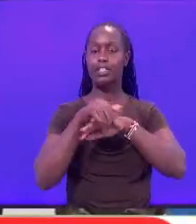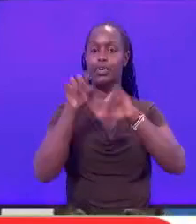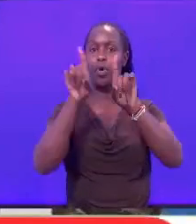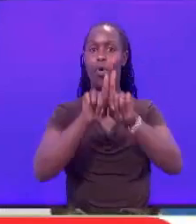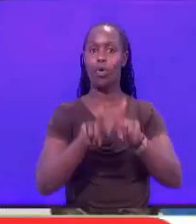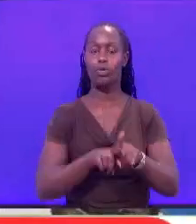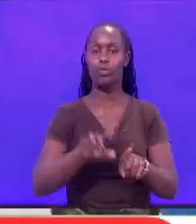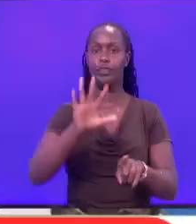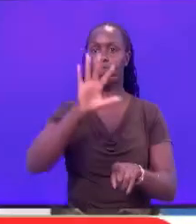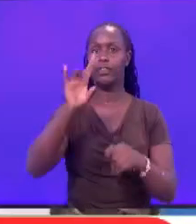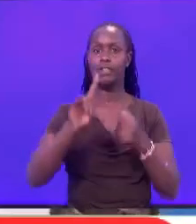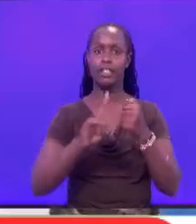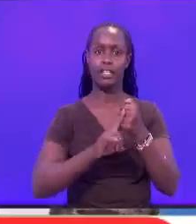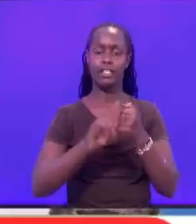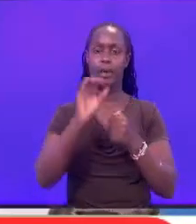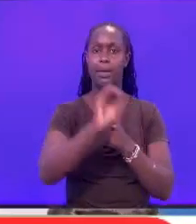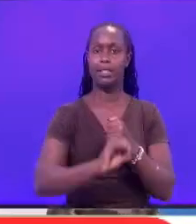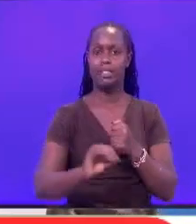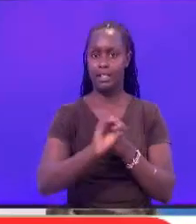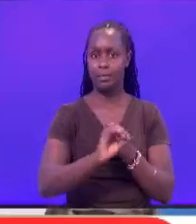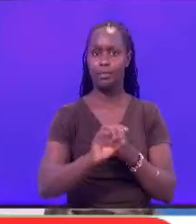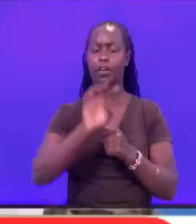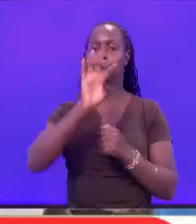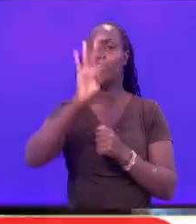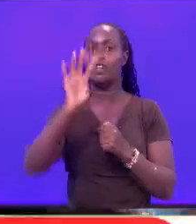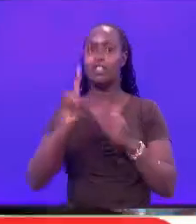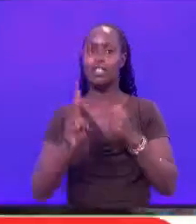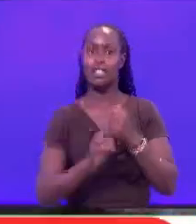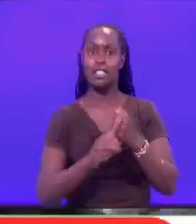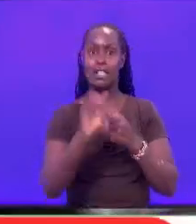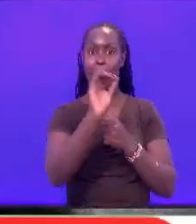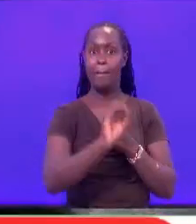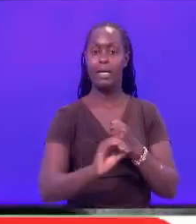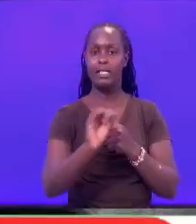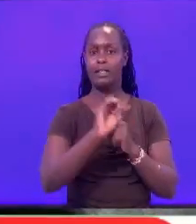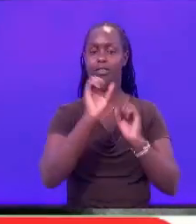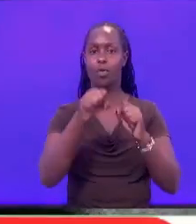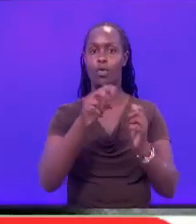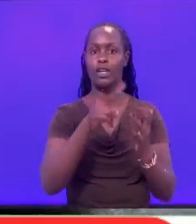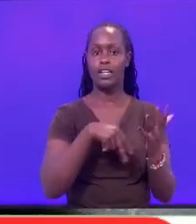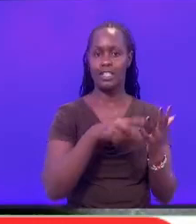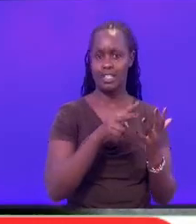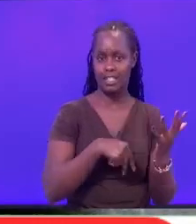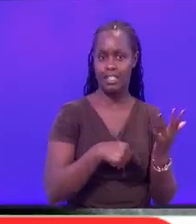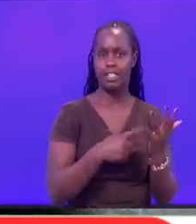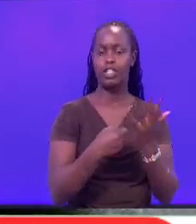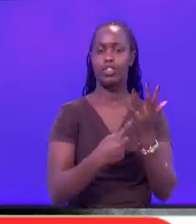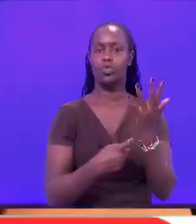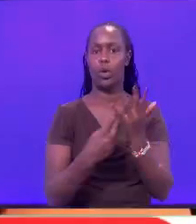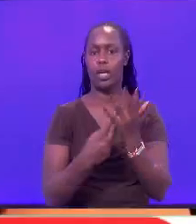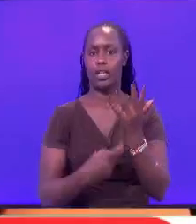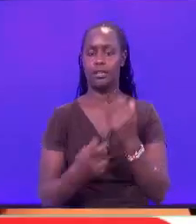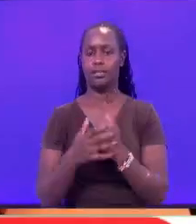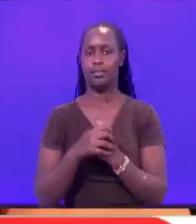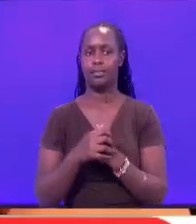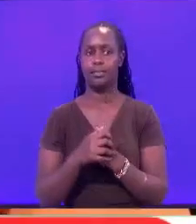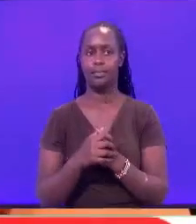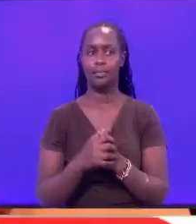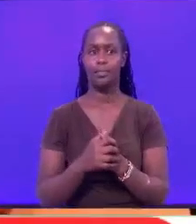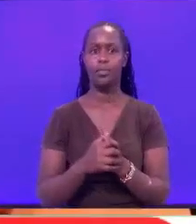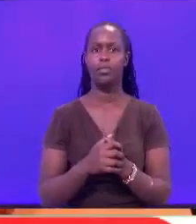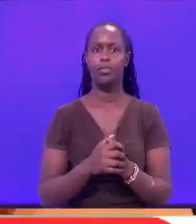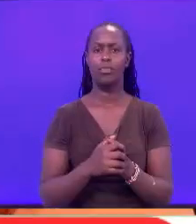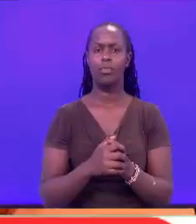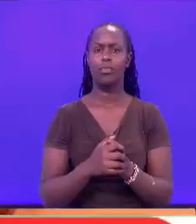only 56% and 46% could read a story in Kiswahili and English, respectively. One of the things